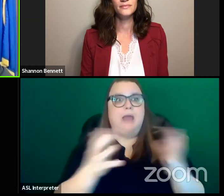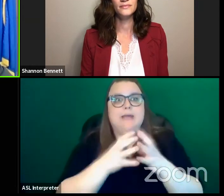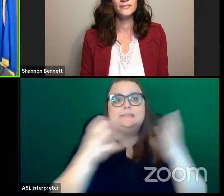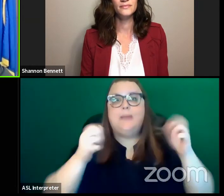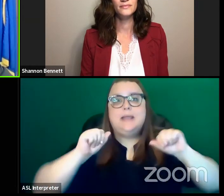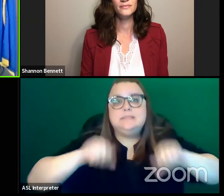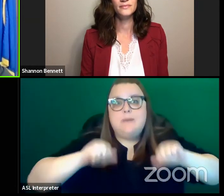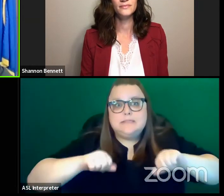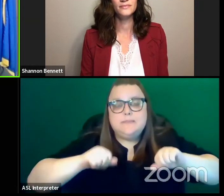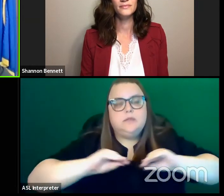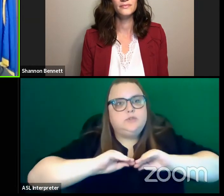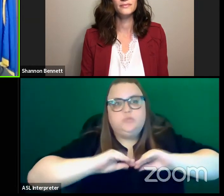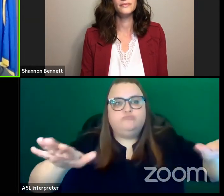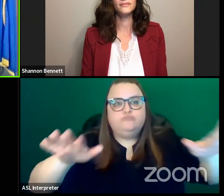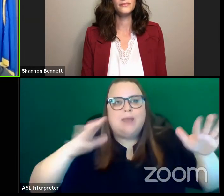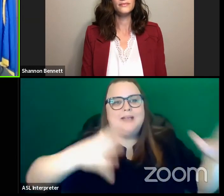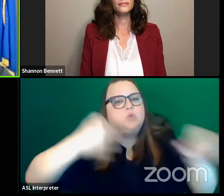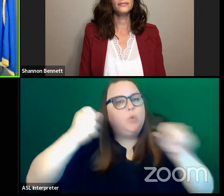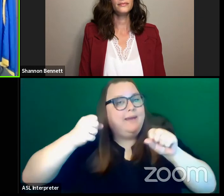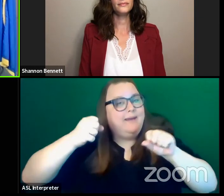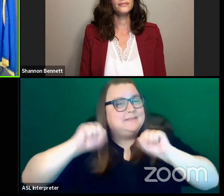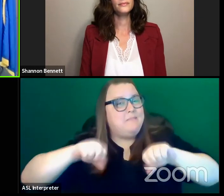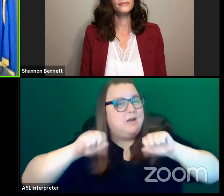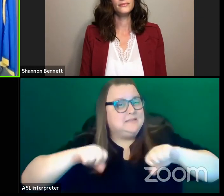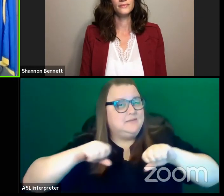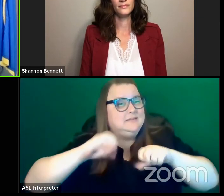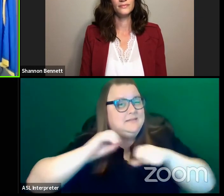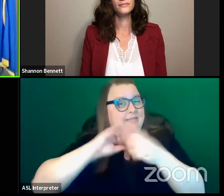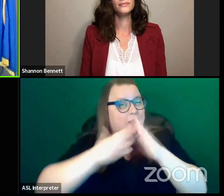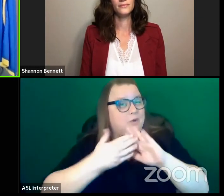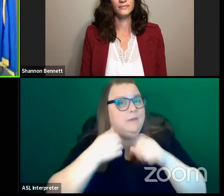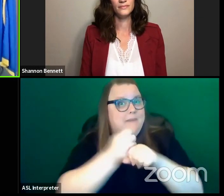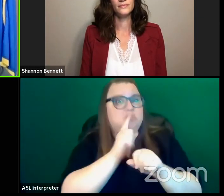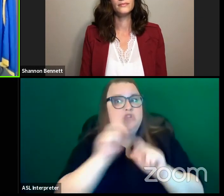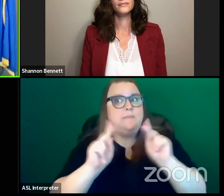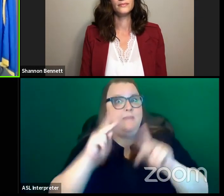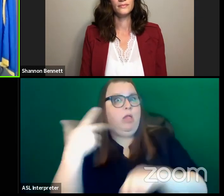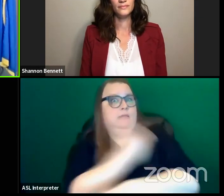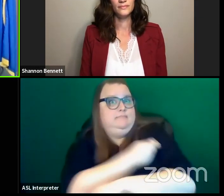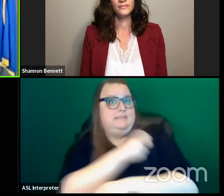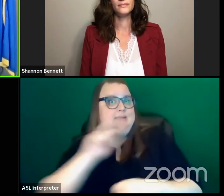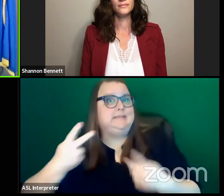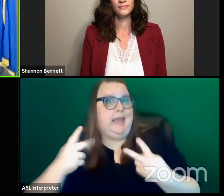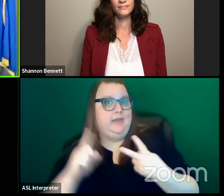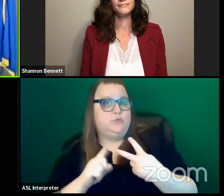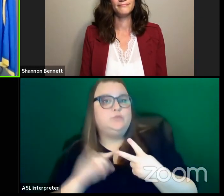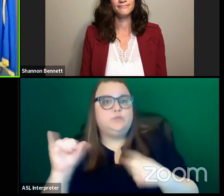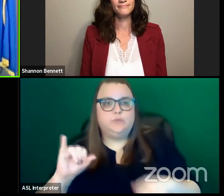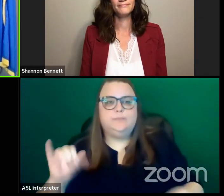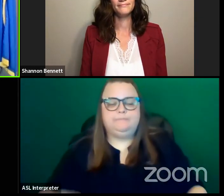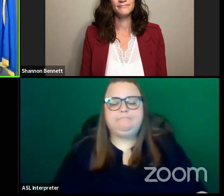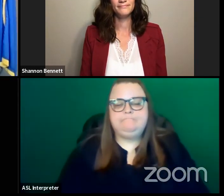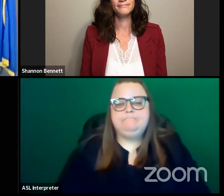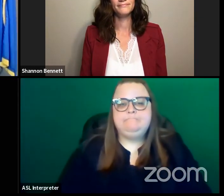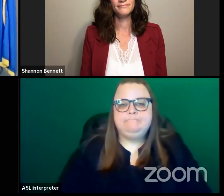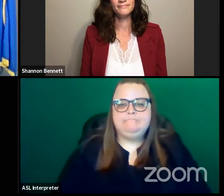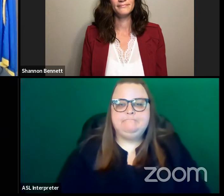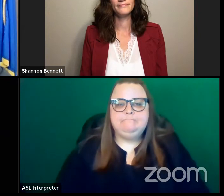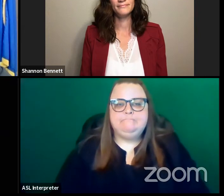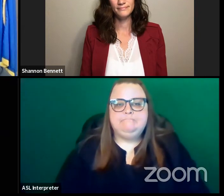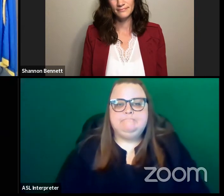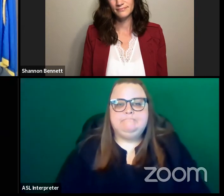get them out as quickly as we can in the community and assure everybody get that second one at the same time. So go ahead, Megan. Thank you,